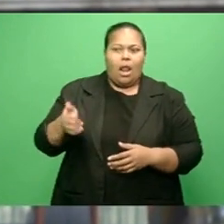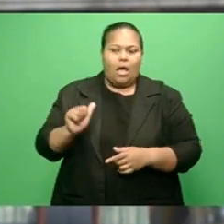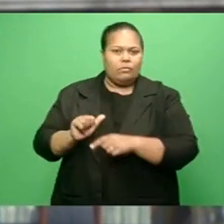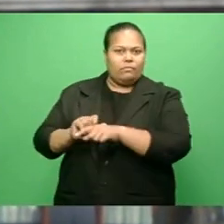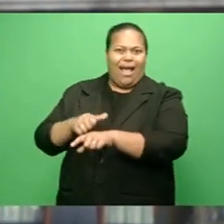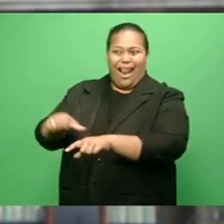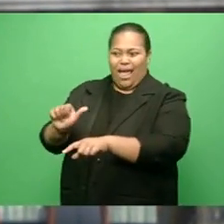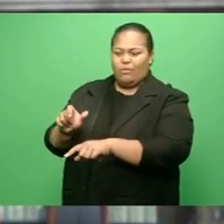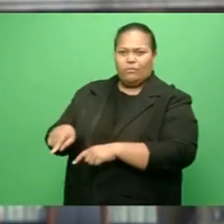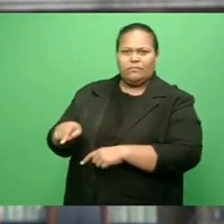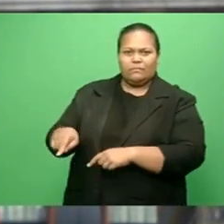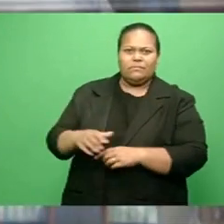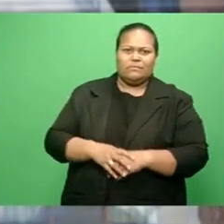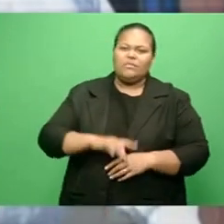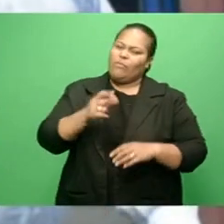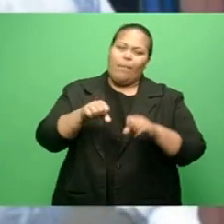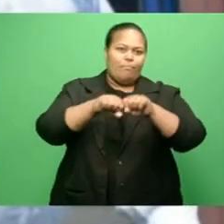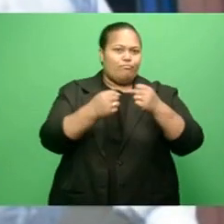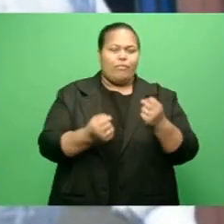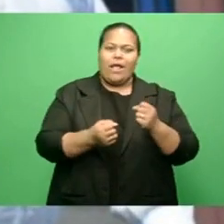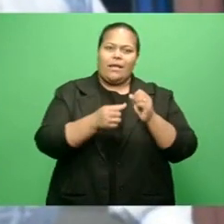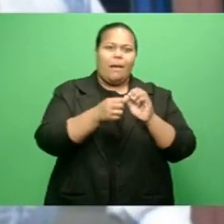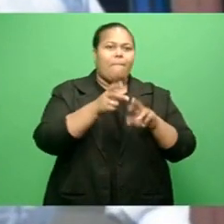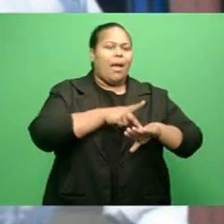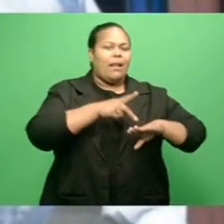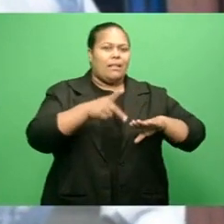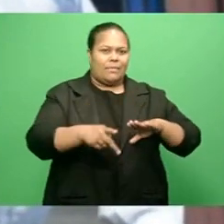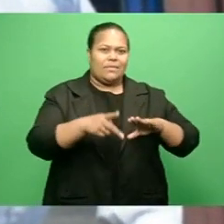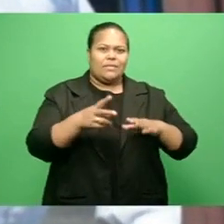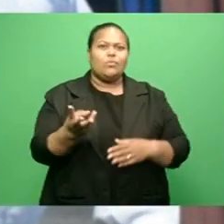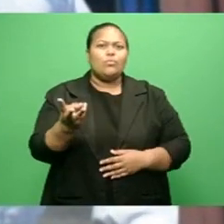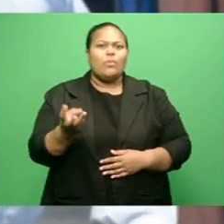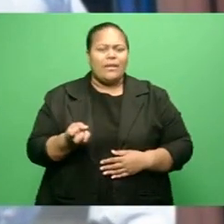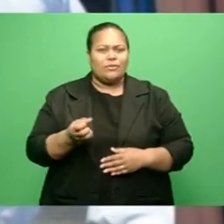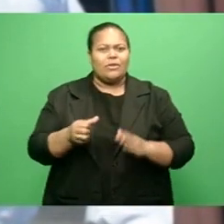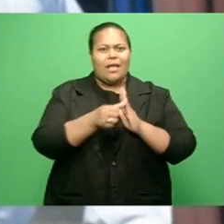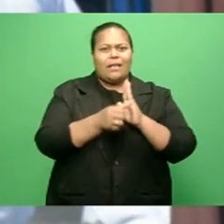breached the Parliamentary Remuneration Act 2014.